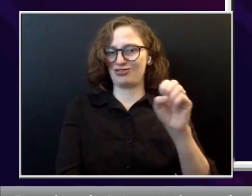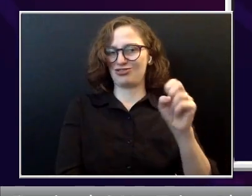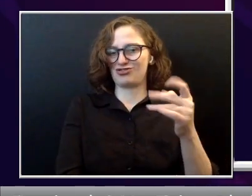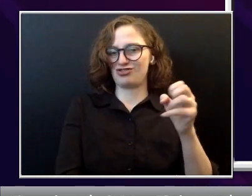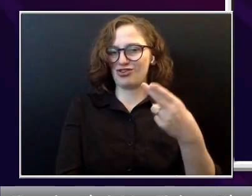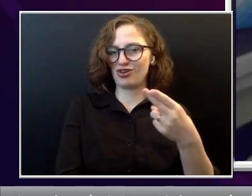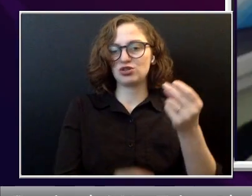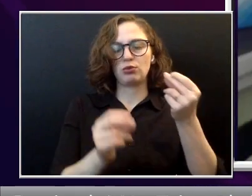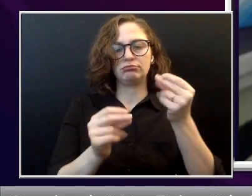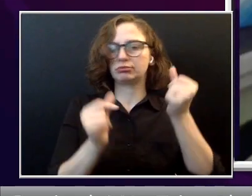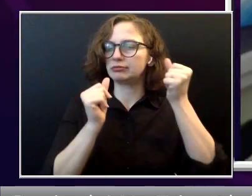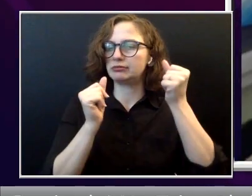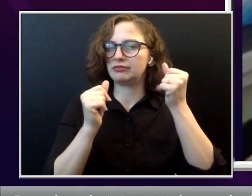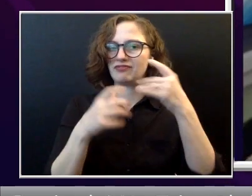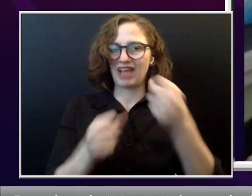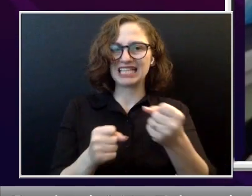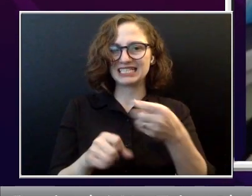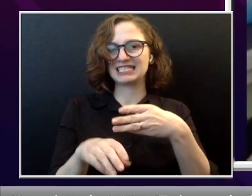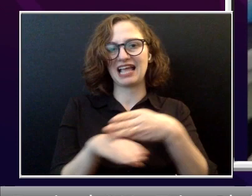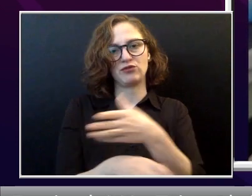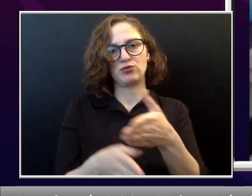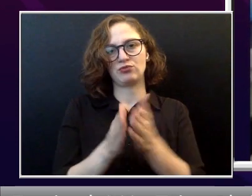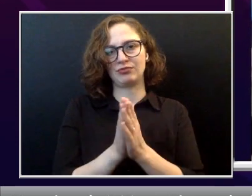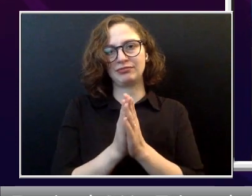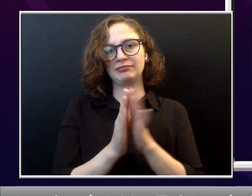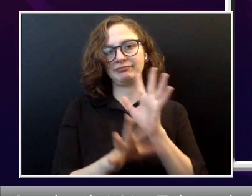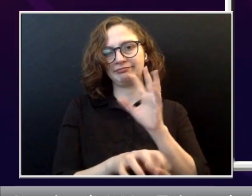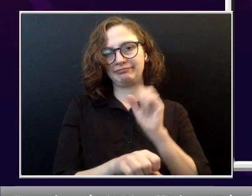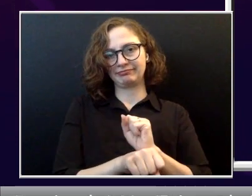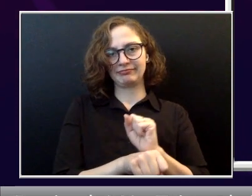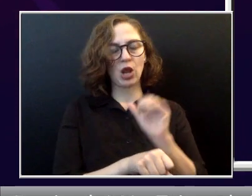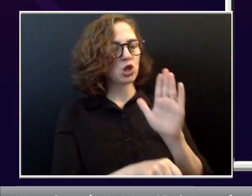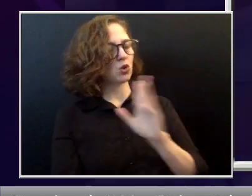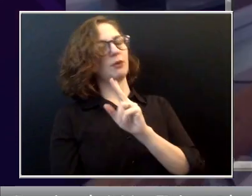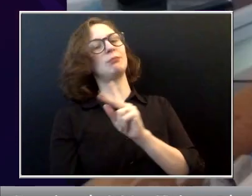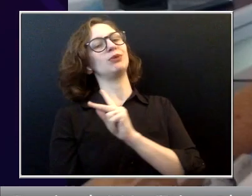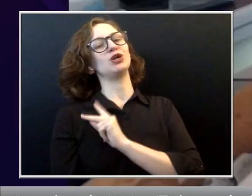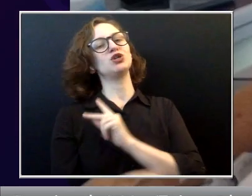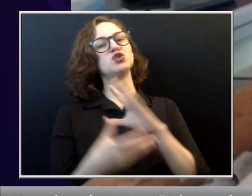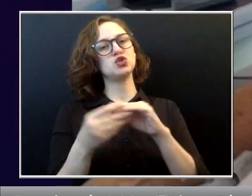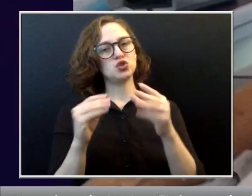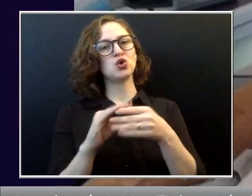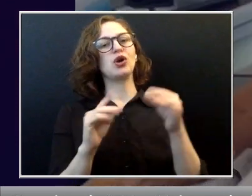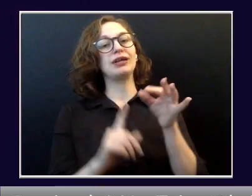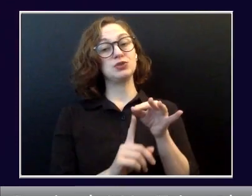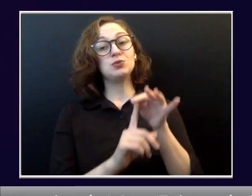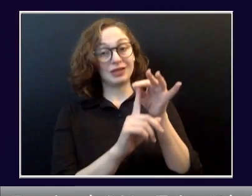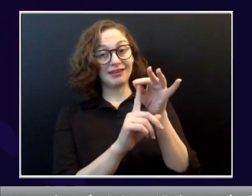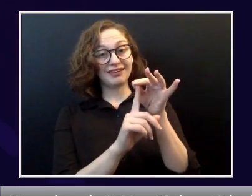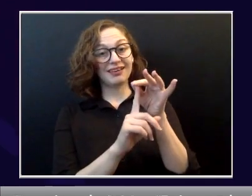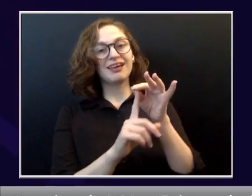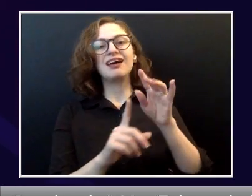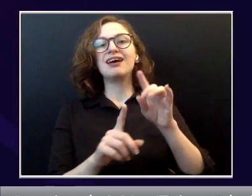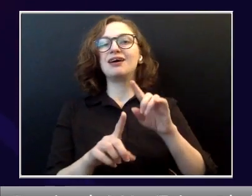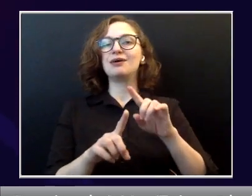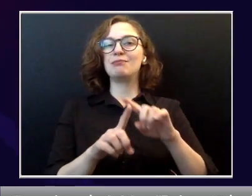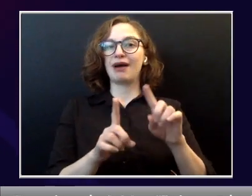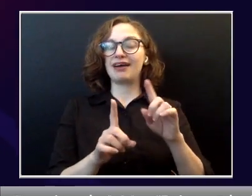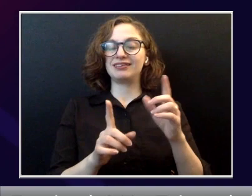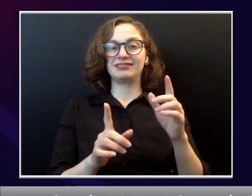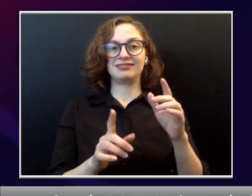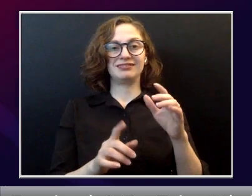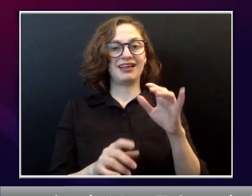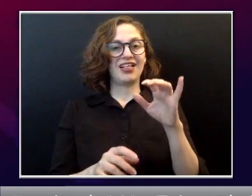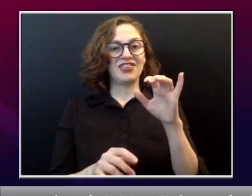appointment. So. Your personal story is unique, but the story of patients thinking they were going to have to go far away for